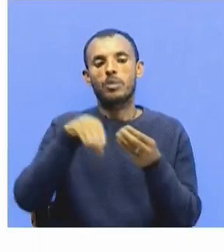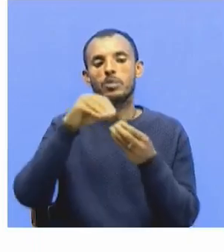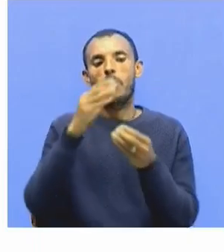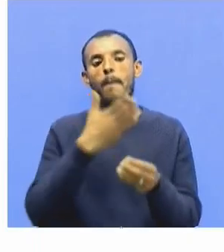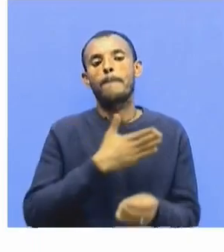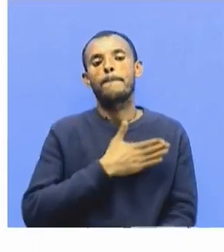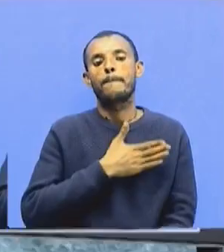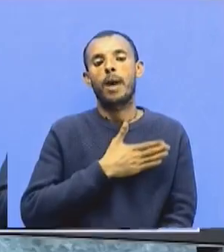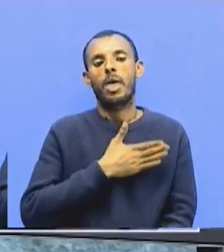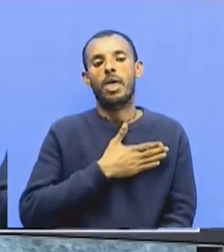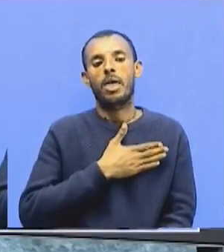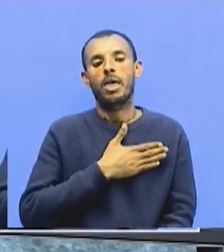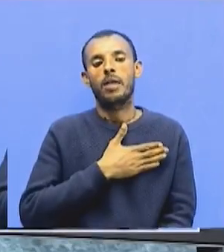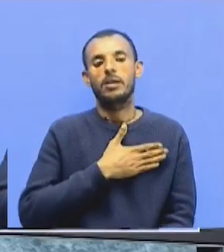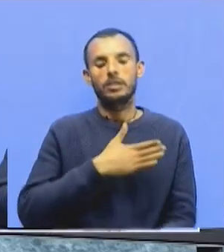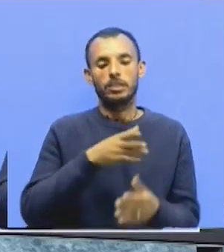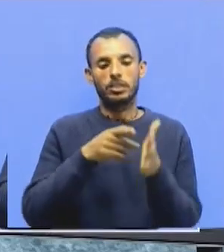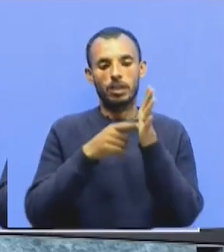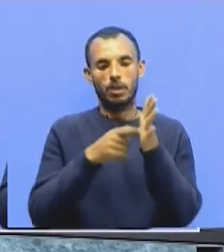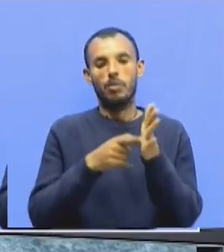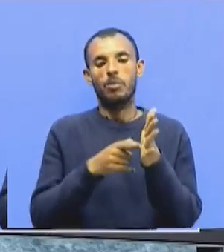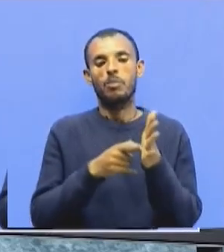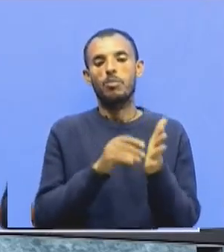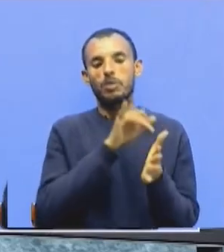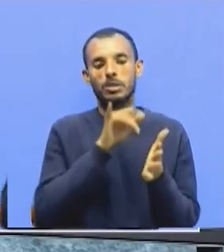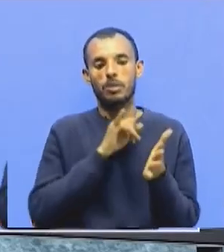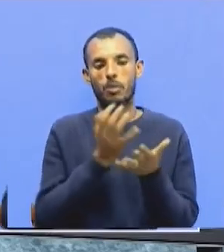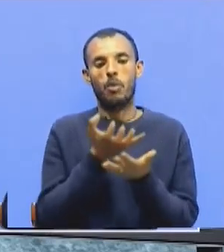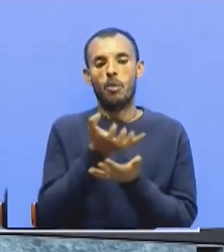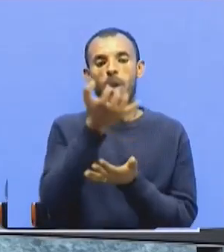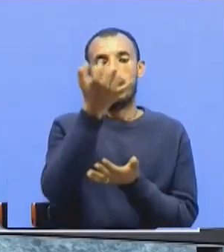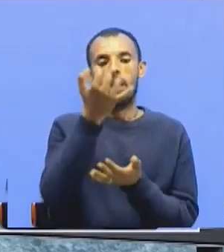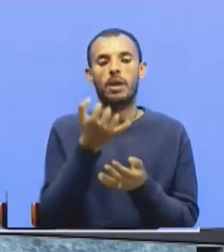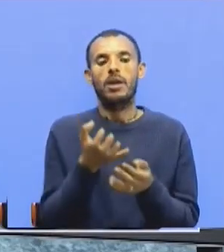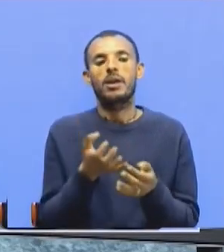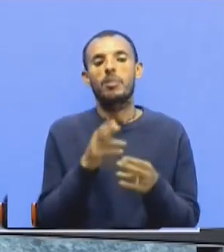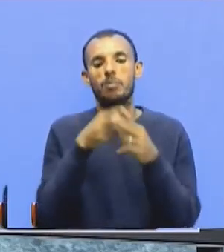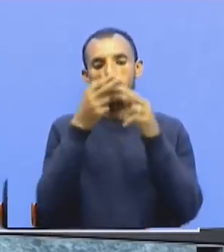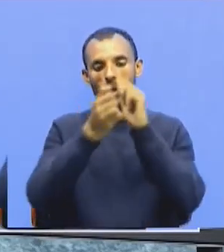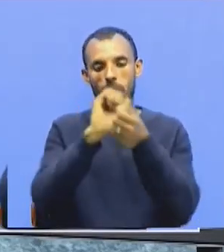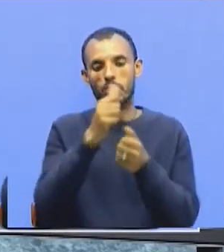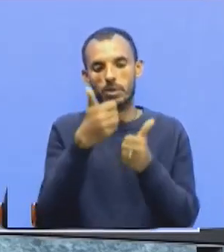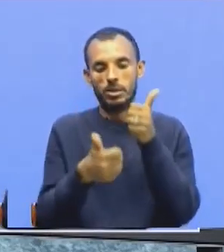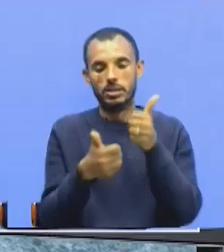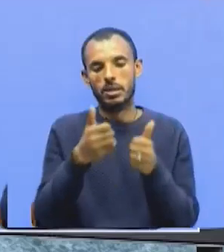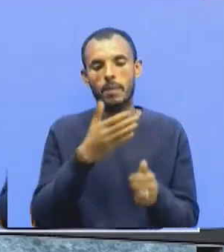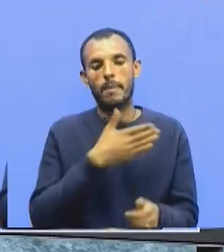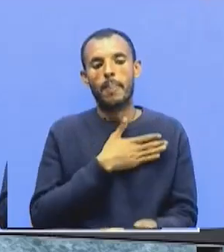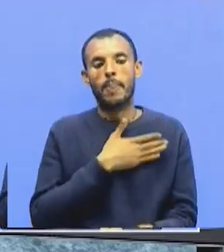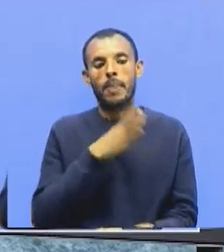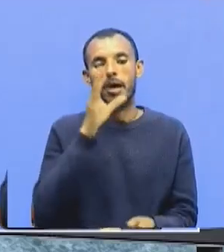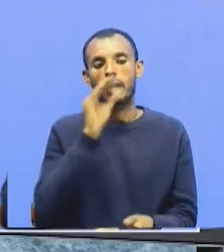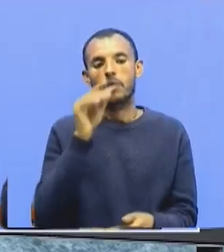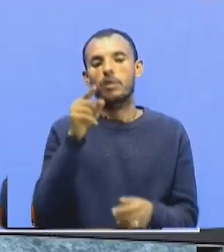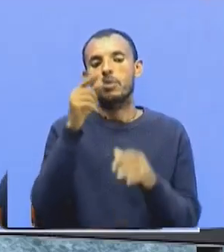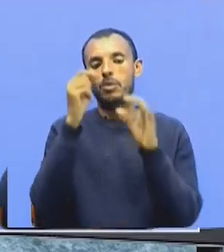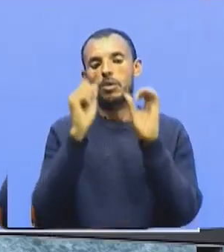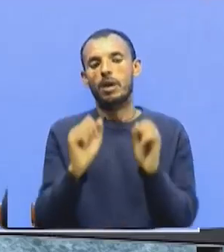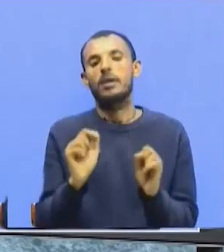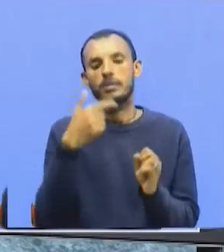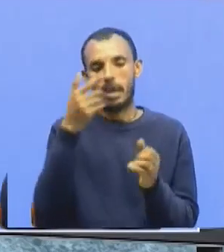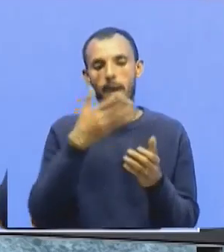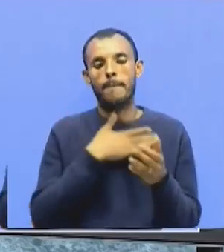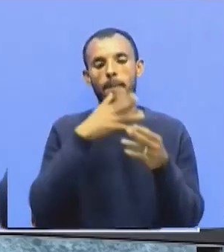is my, also show possession and ownership pronoun, which is my. And also you can say my name